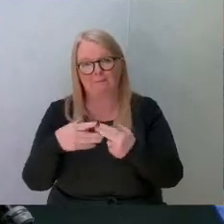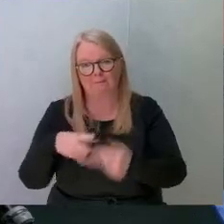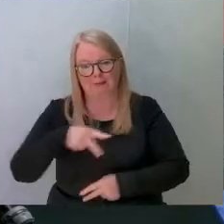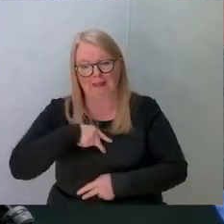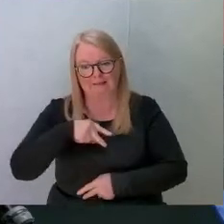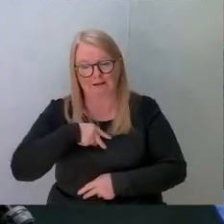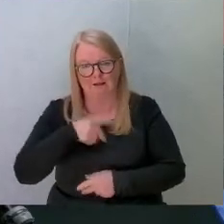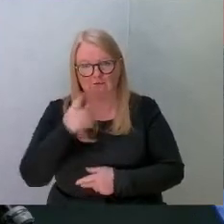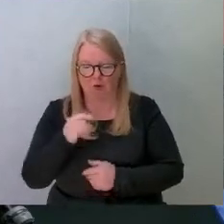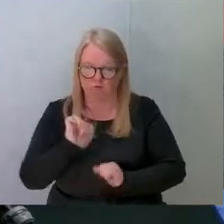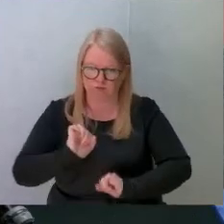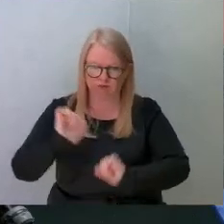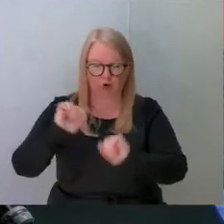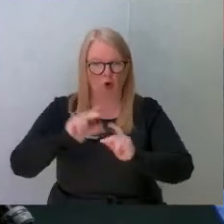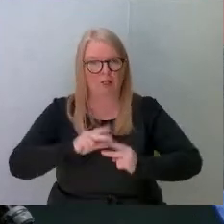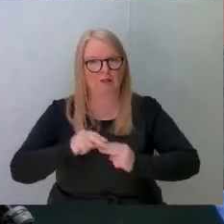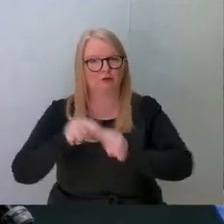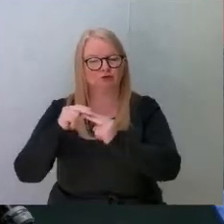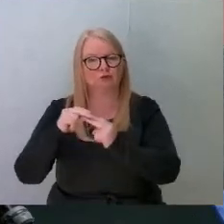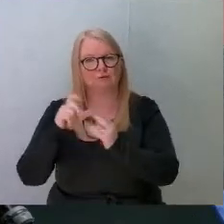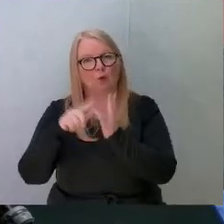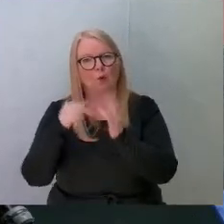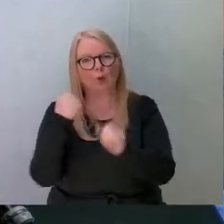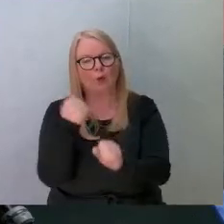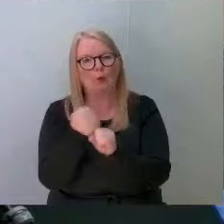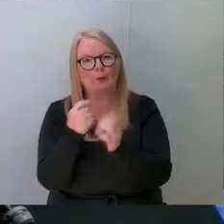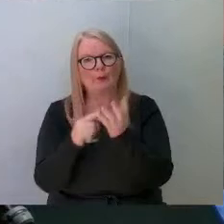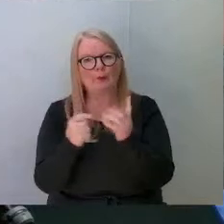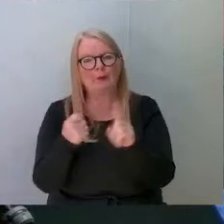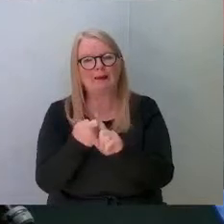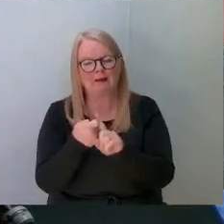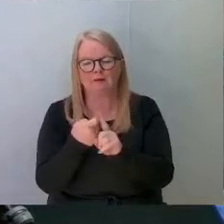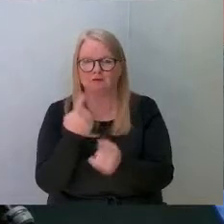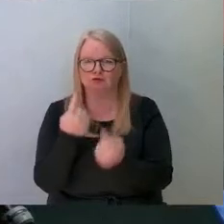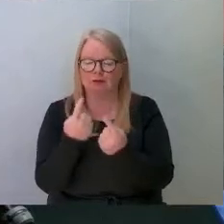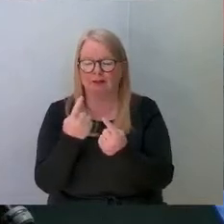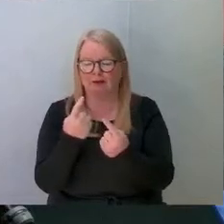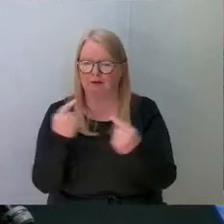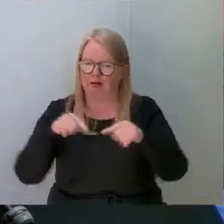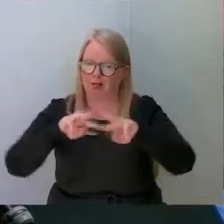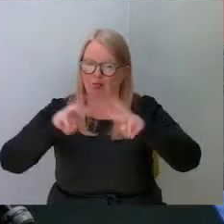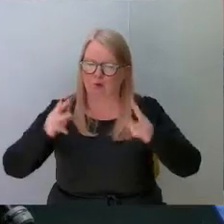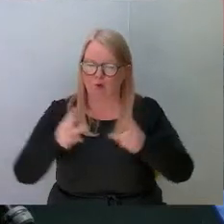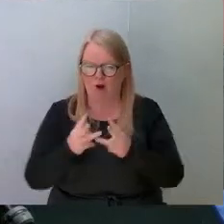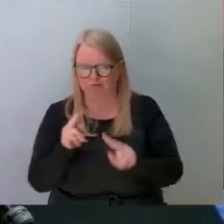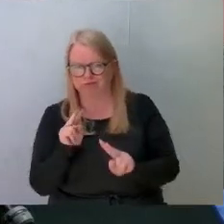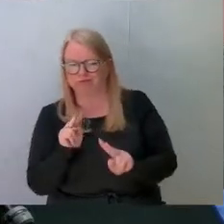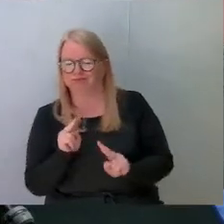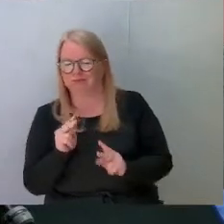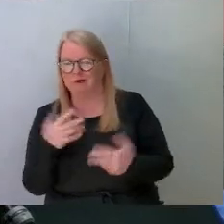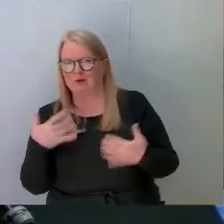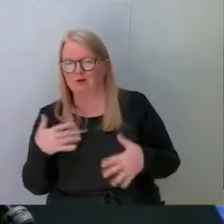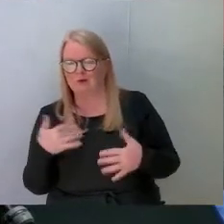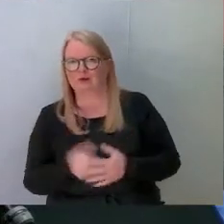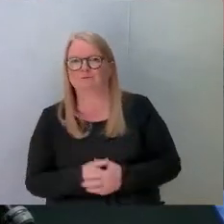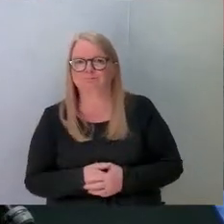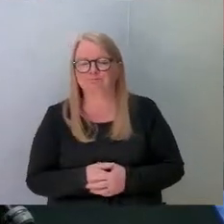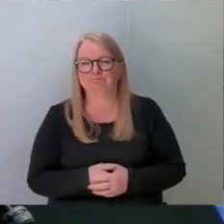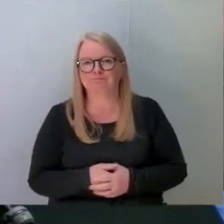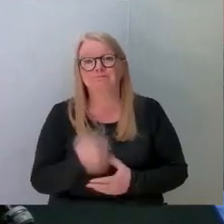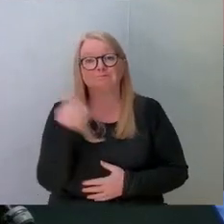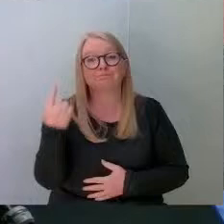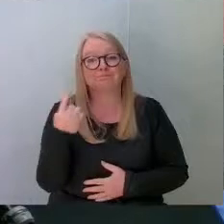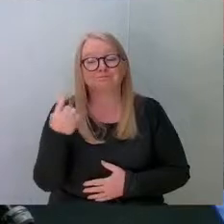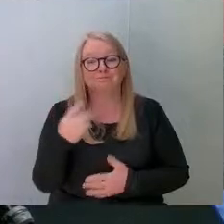her extraordinary leadership of the COG UK venture, which was the envy of the world. Sharon is also an expert